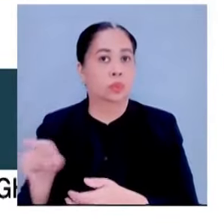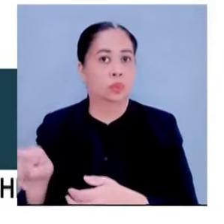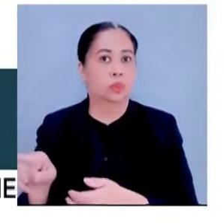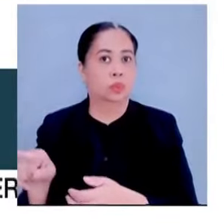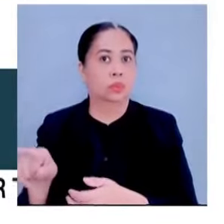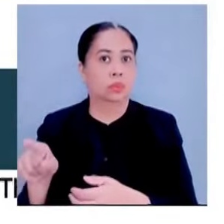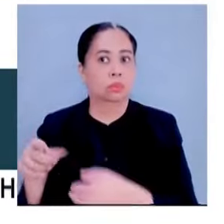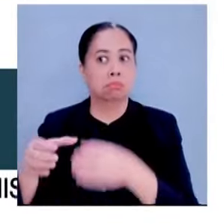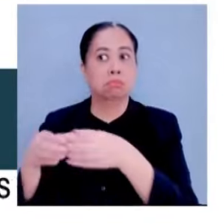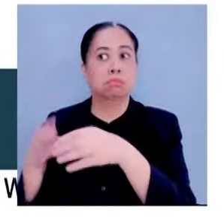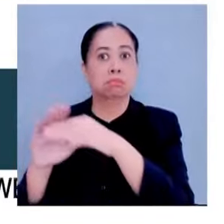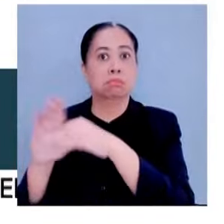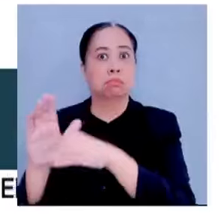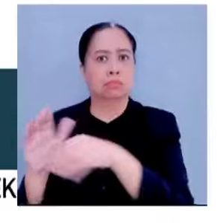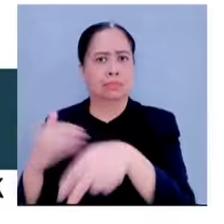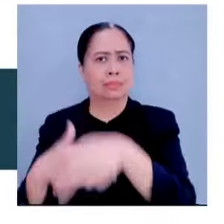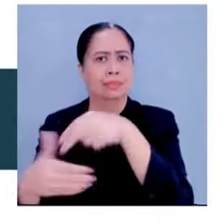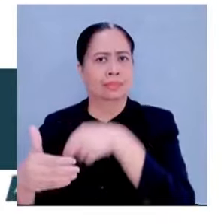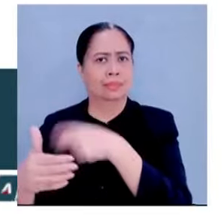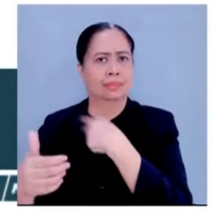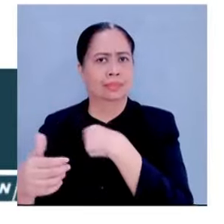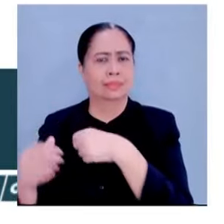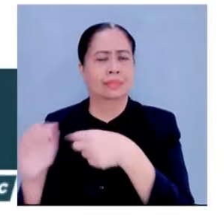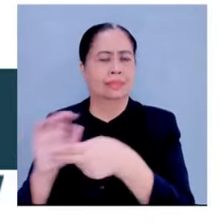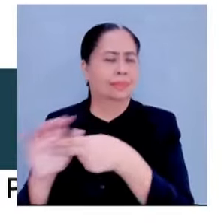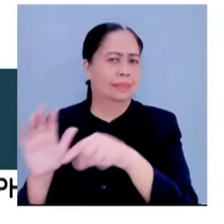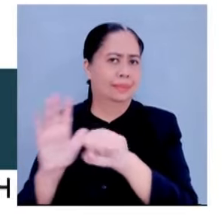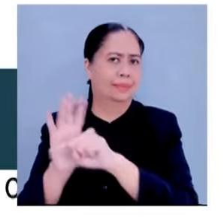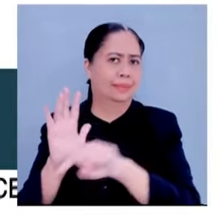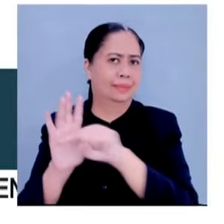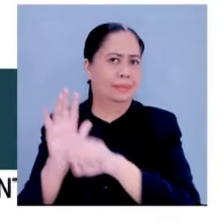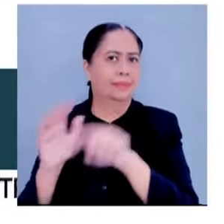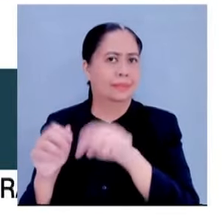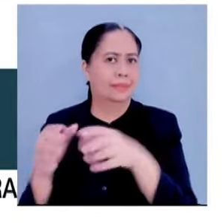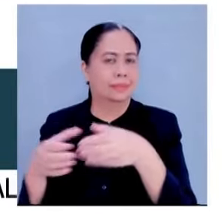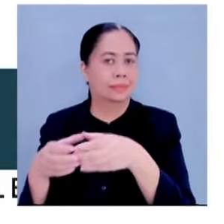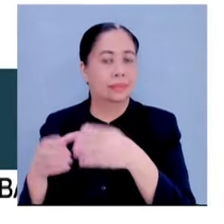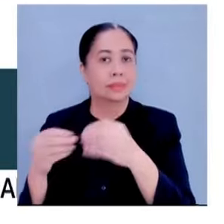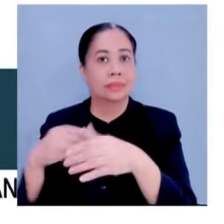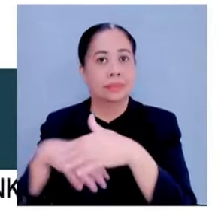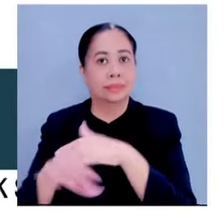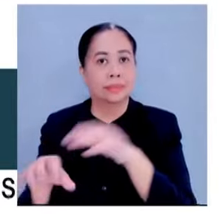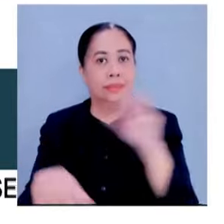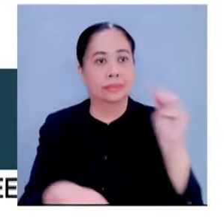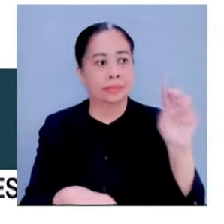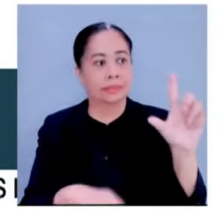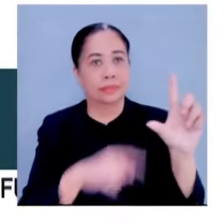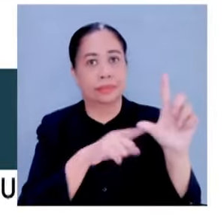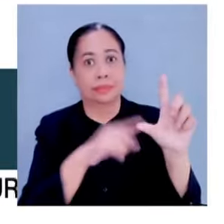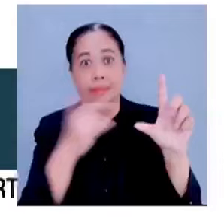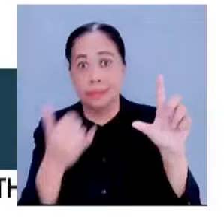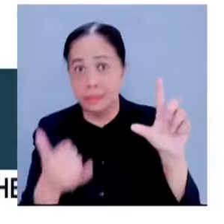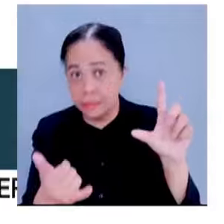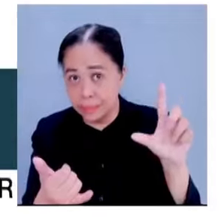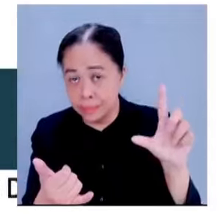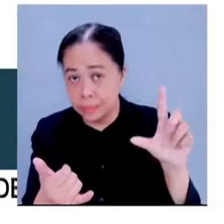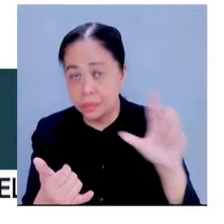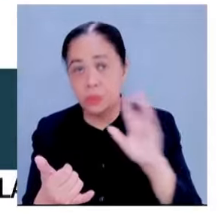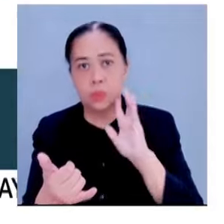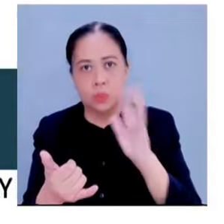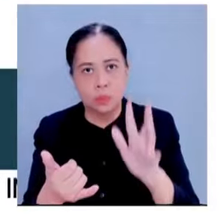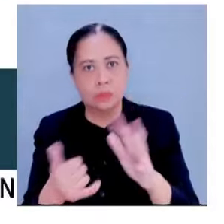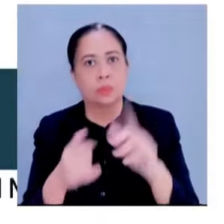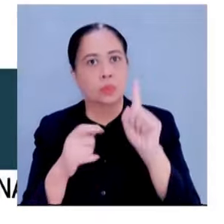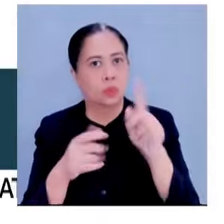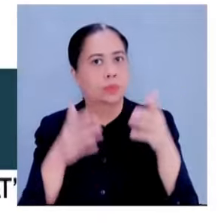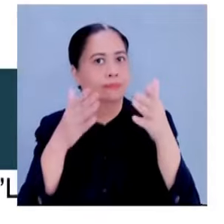party lists a bad mark. And the entry of ML now would be one